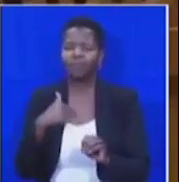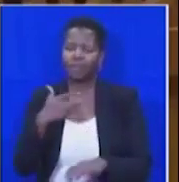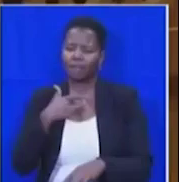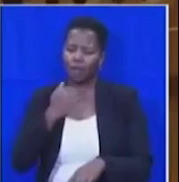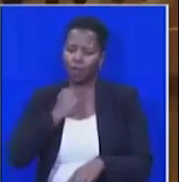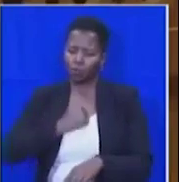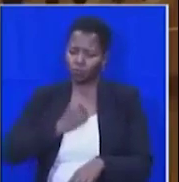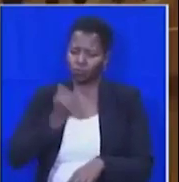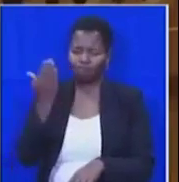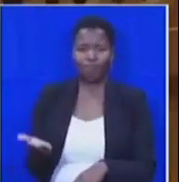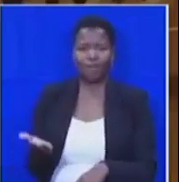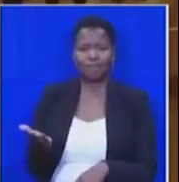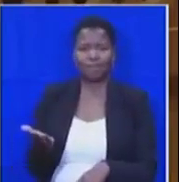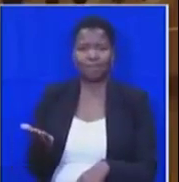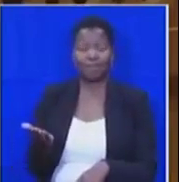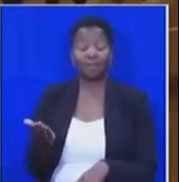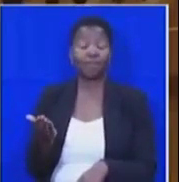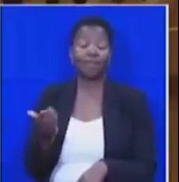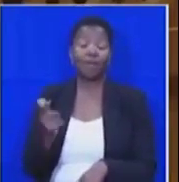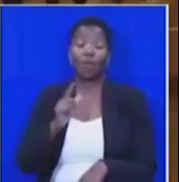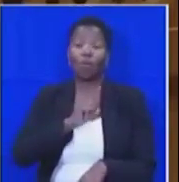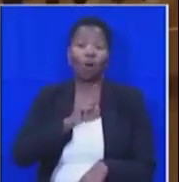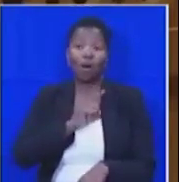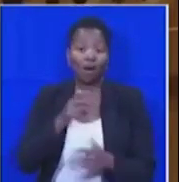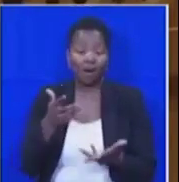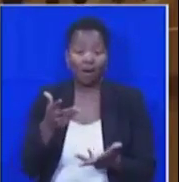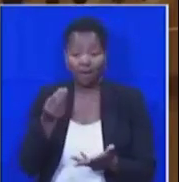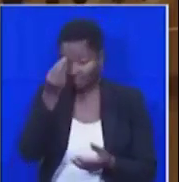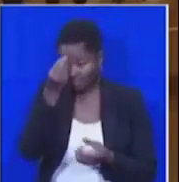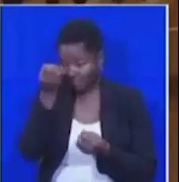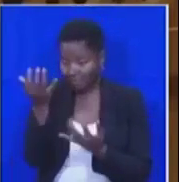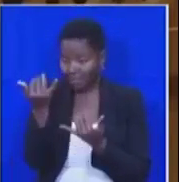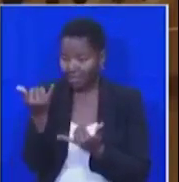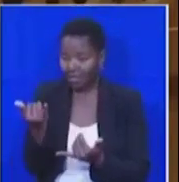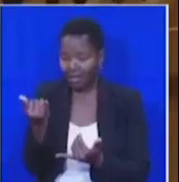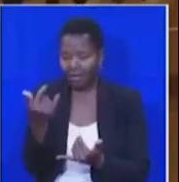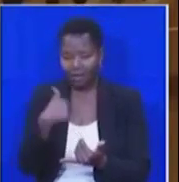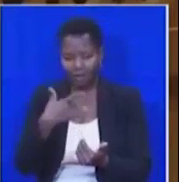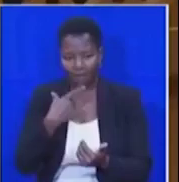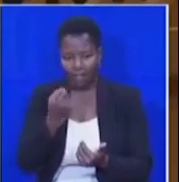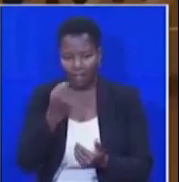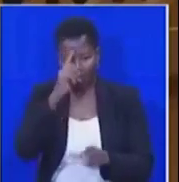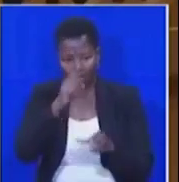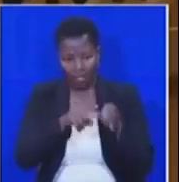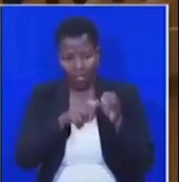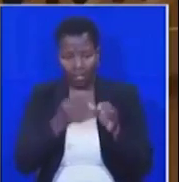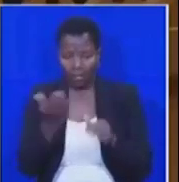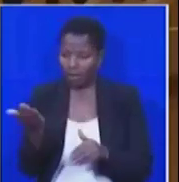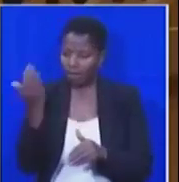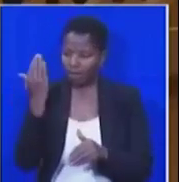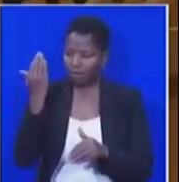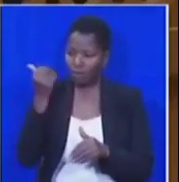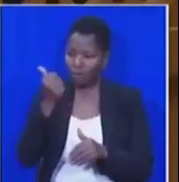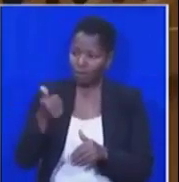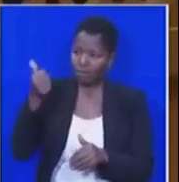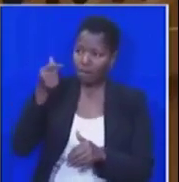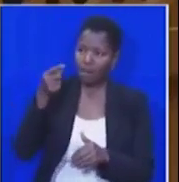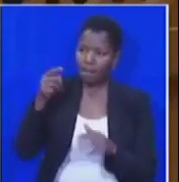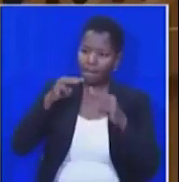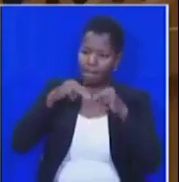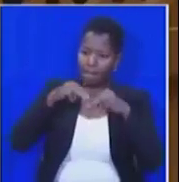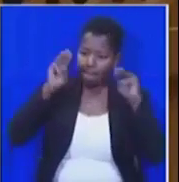spoke today, that her silence and inaction were bad for her and bad for her government. We've got the emails, Honourable Shabangu,